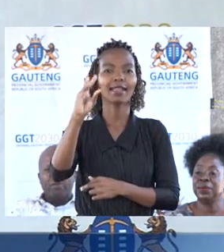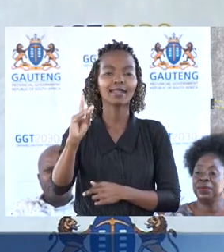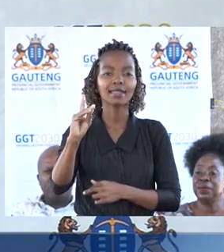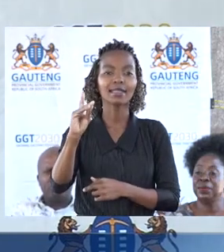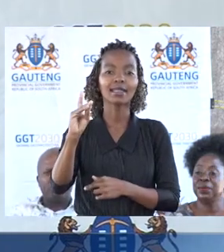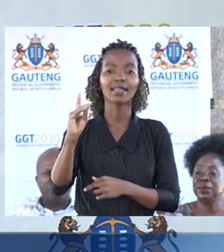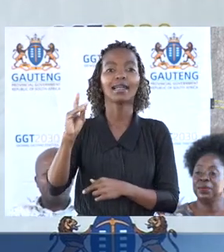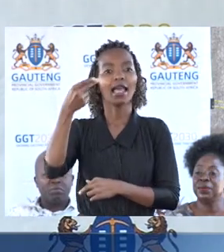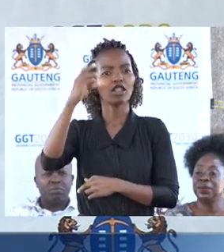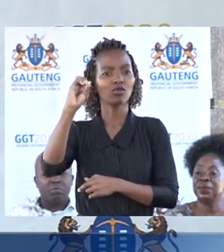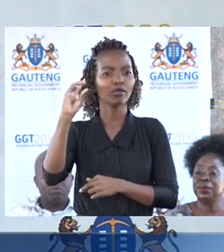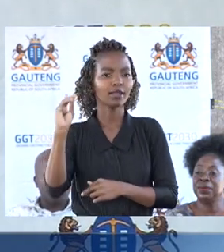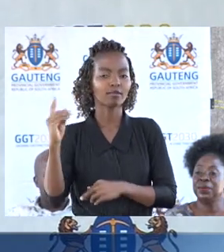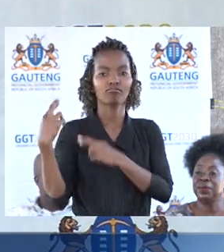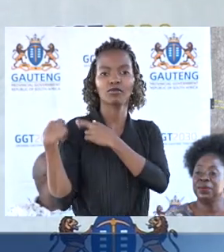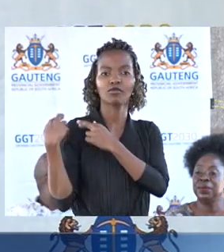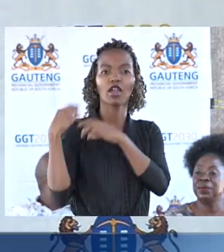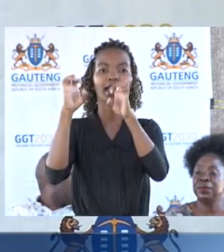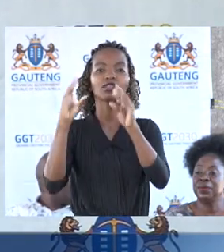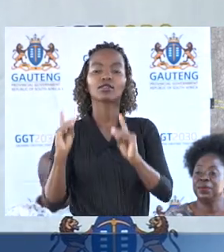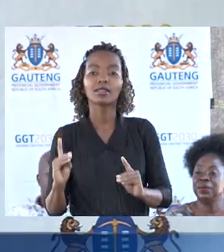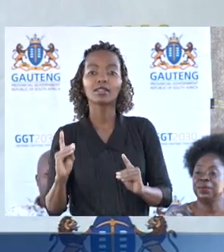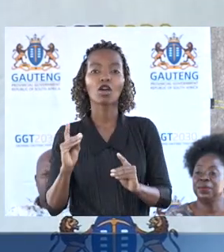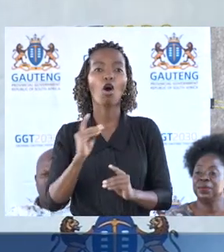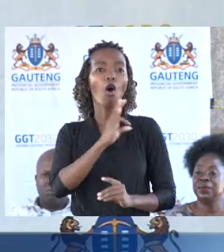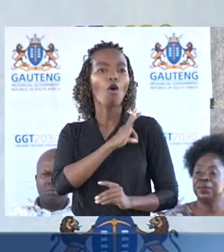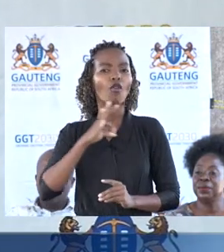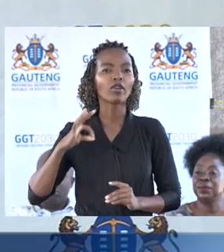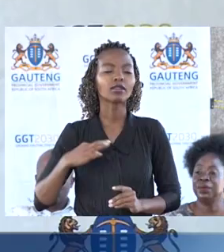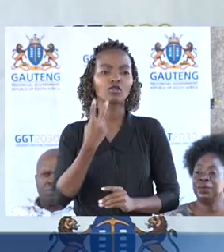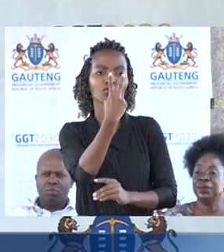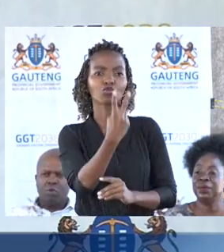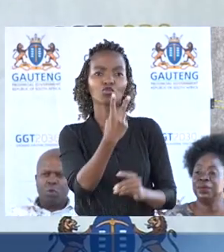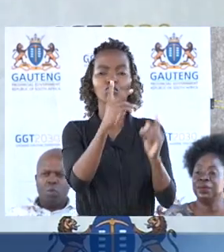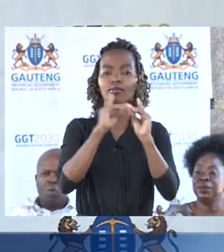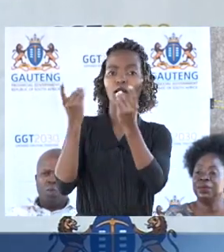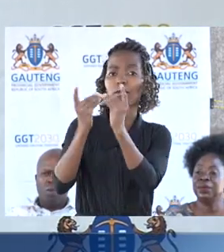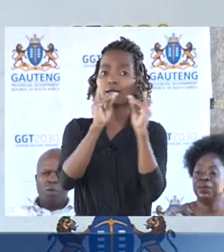HOD responsible for education, and officials of the two departments.